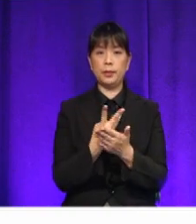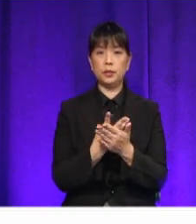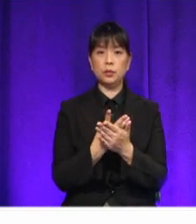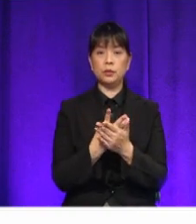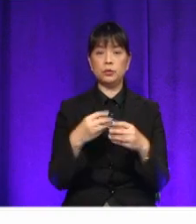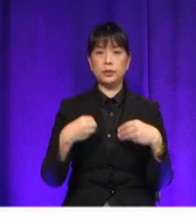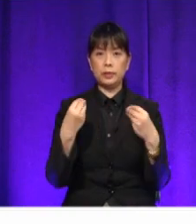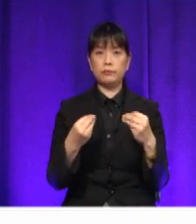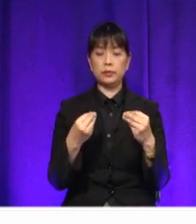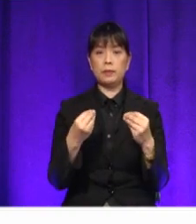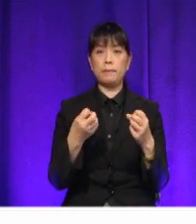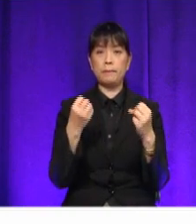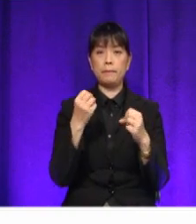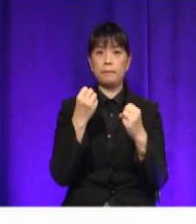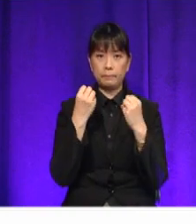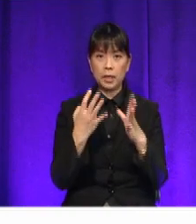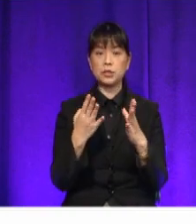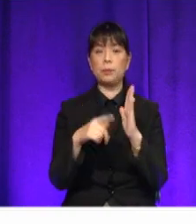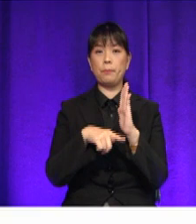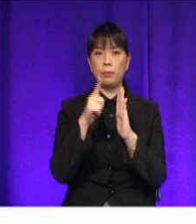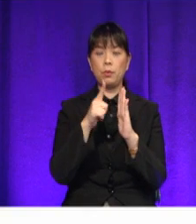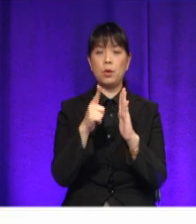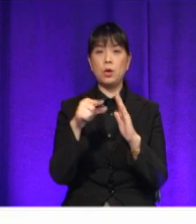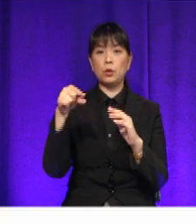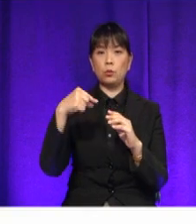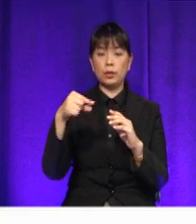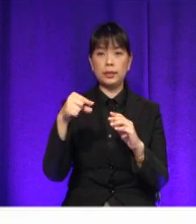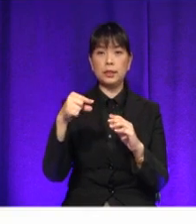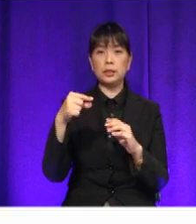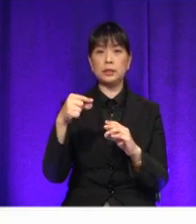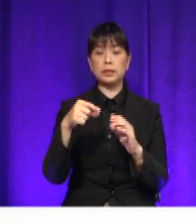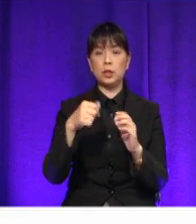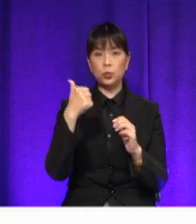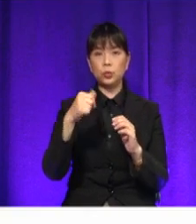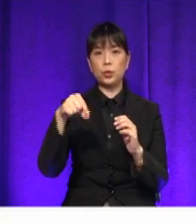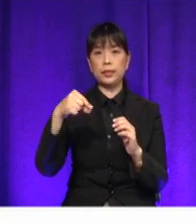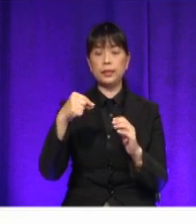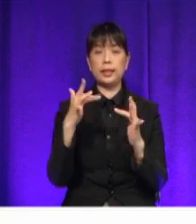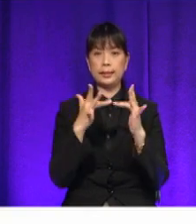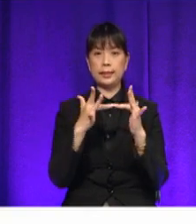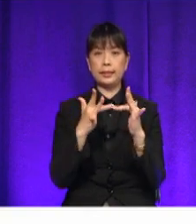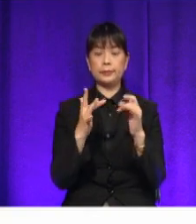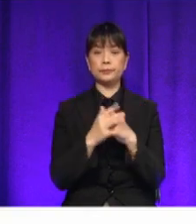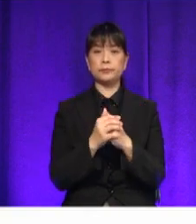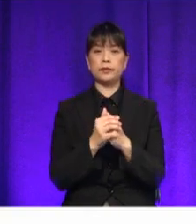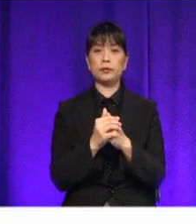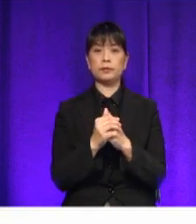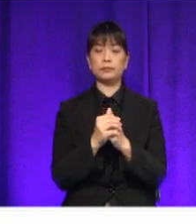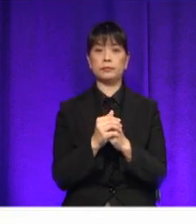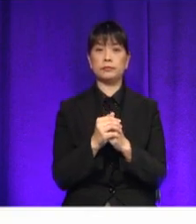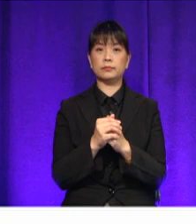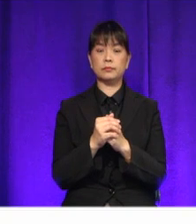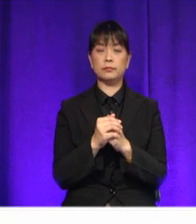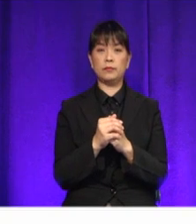better internet quality in the school computer labs, because we know in almost every schools the computer